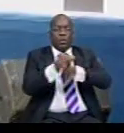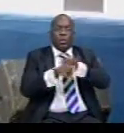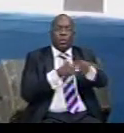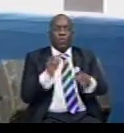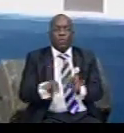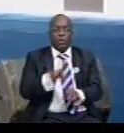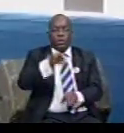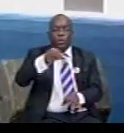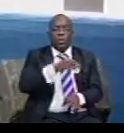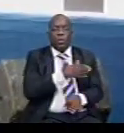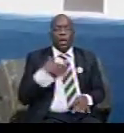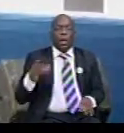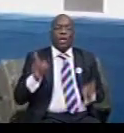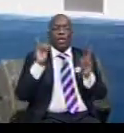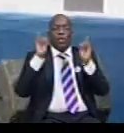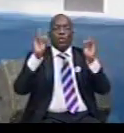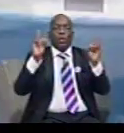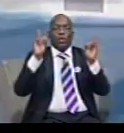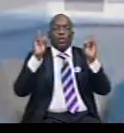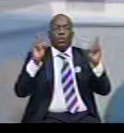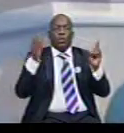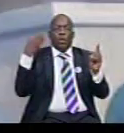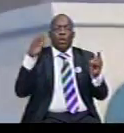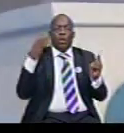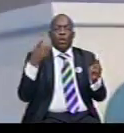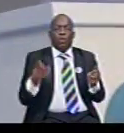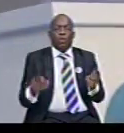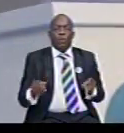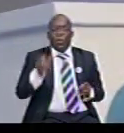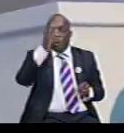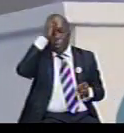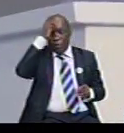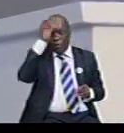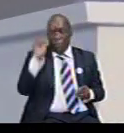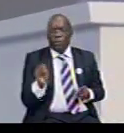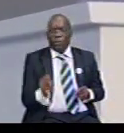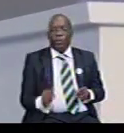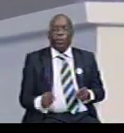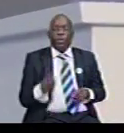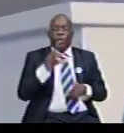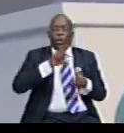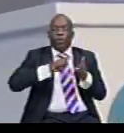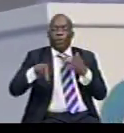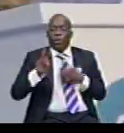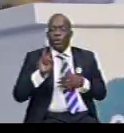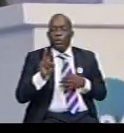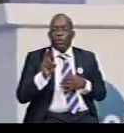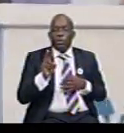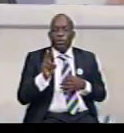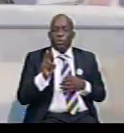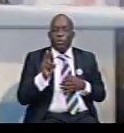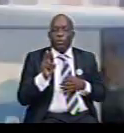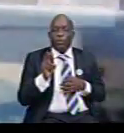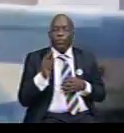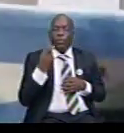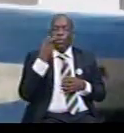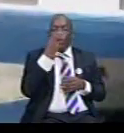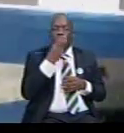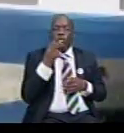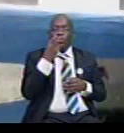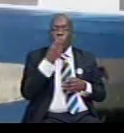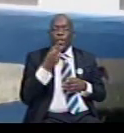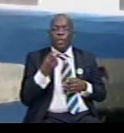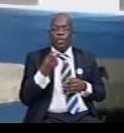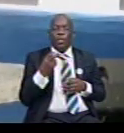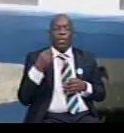and doctrines of devils. Look at verse 2. In verse 2, it says, speaking